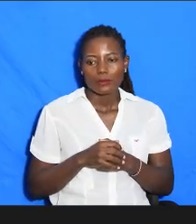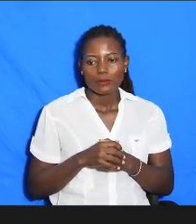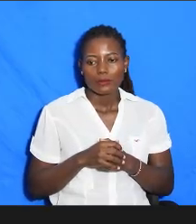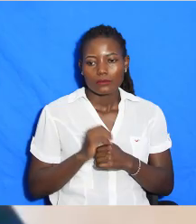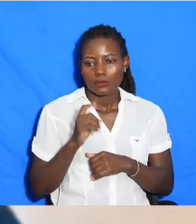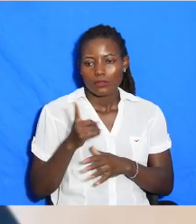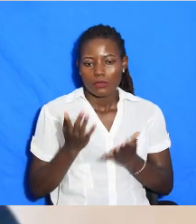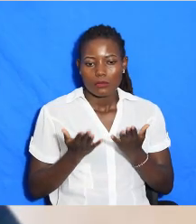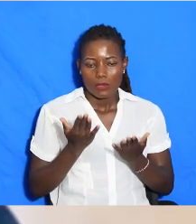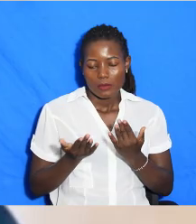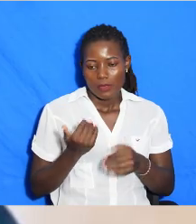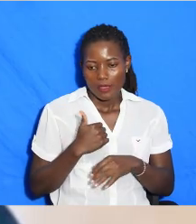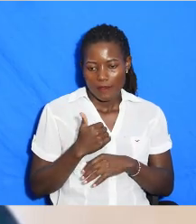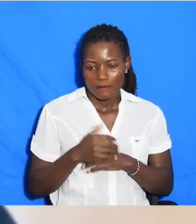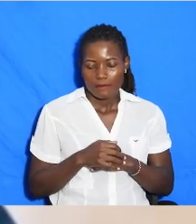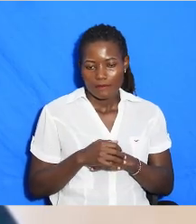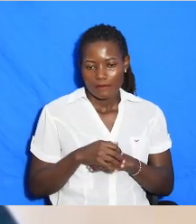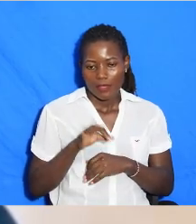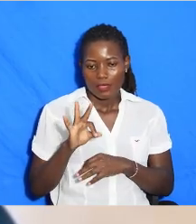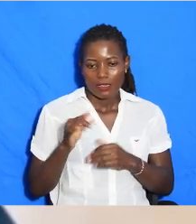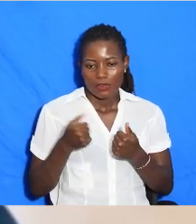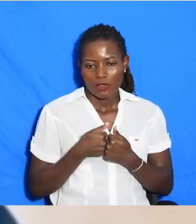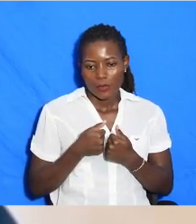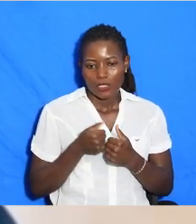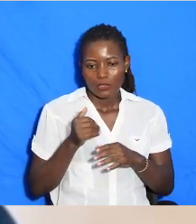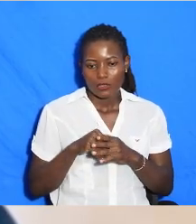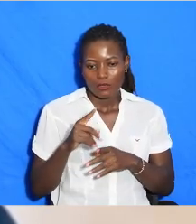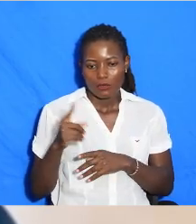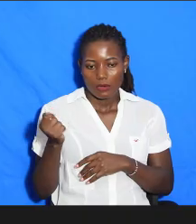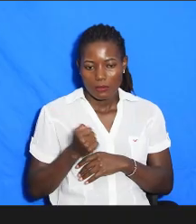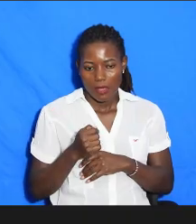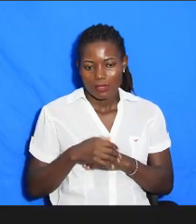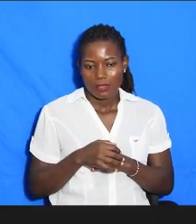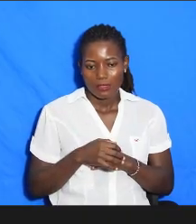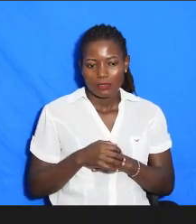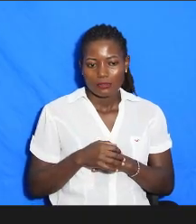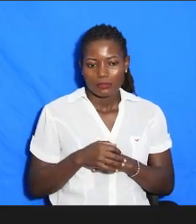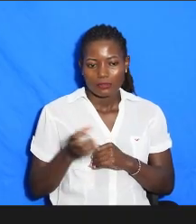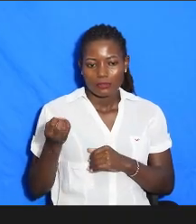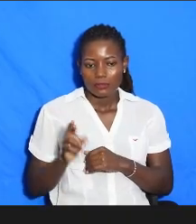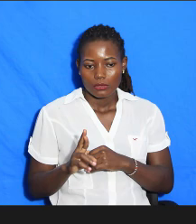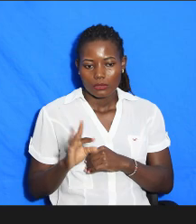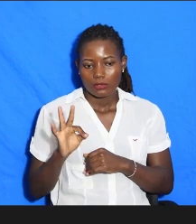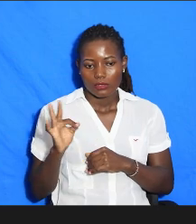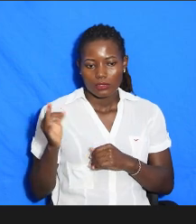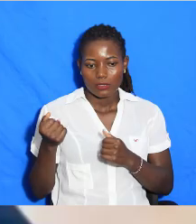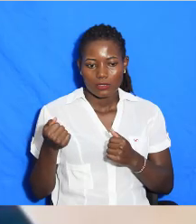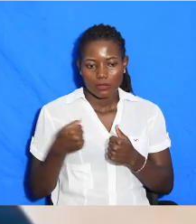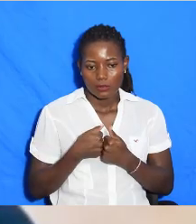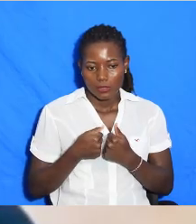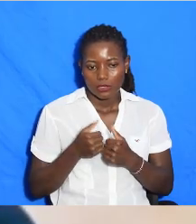have like three races in a month, yeah, or three races in